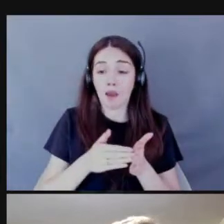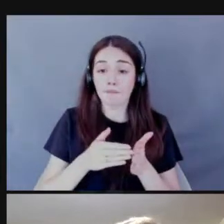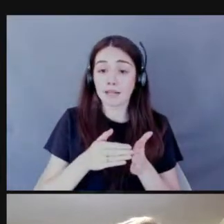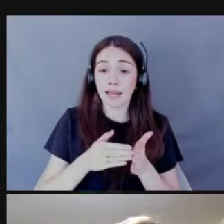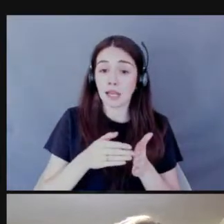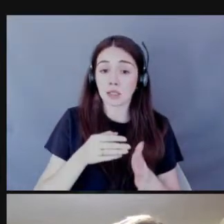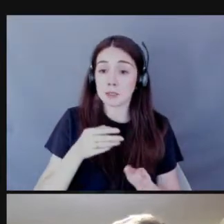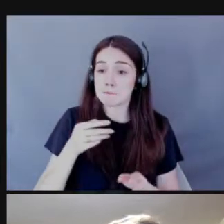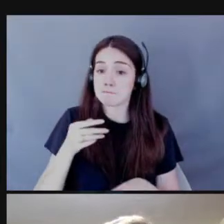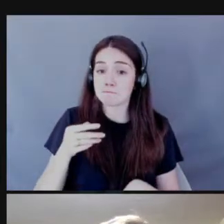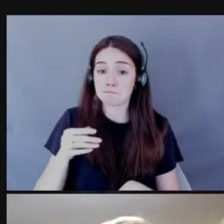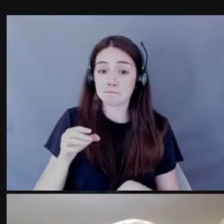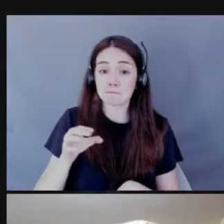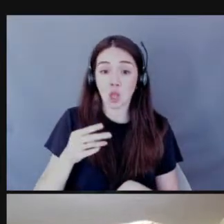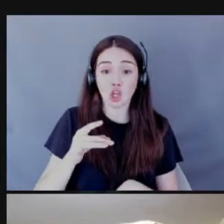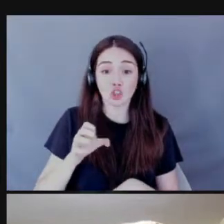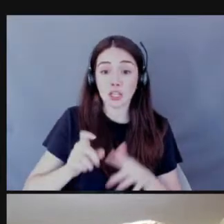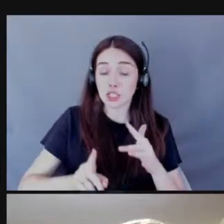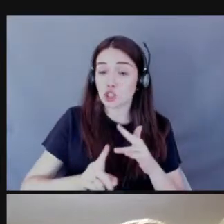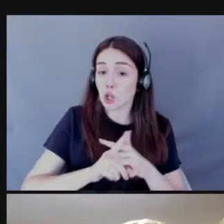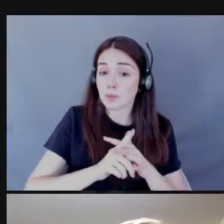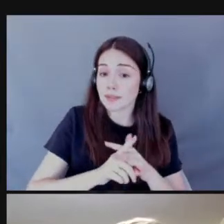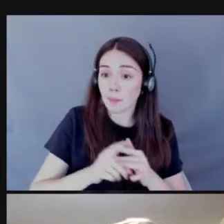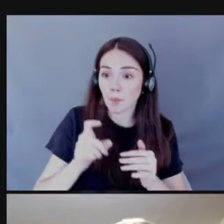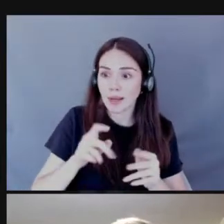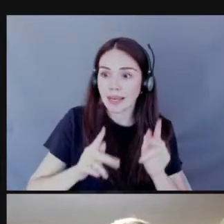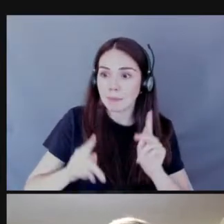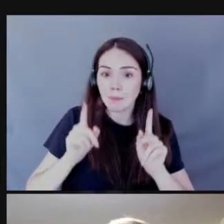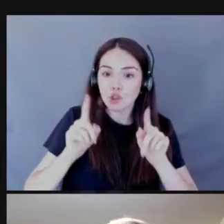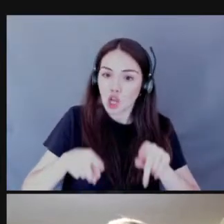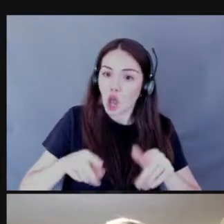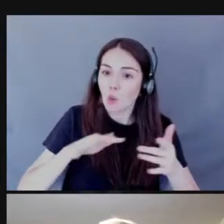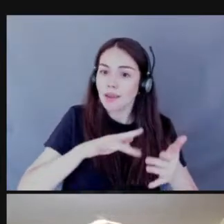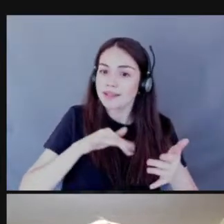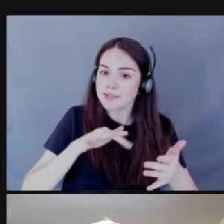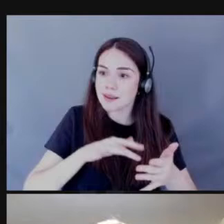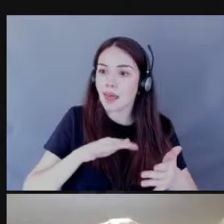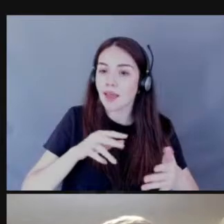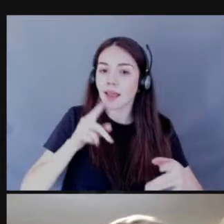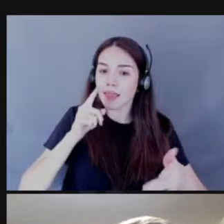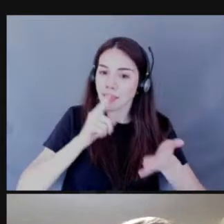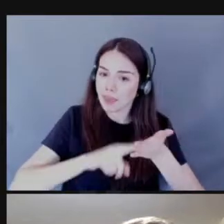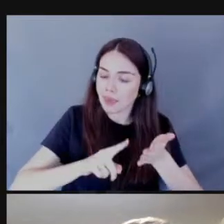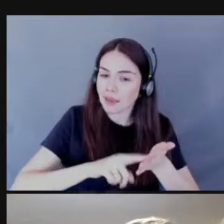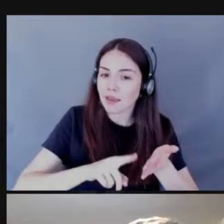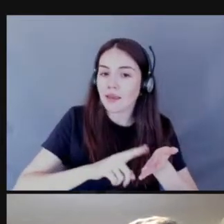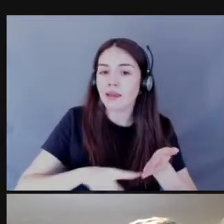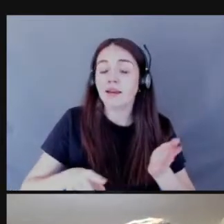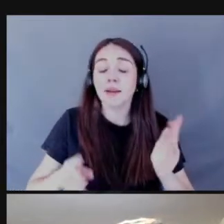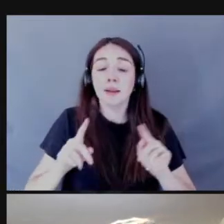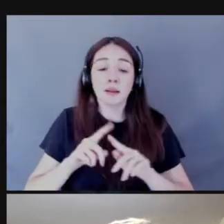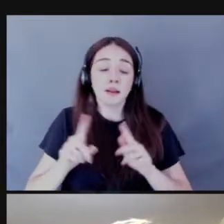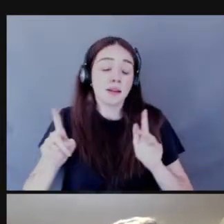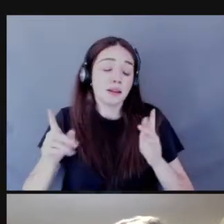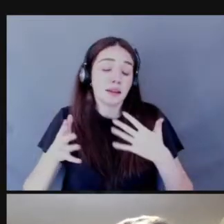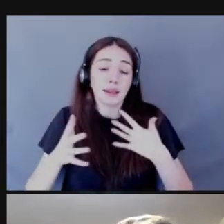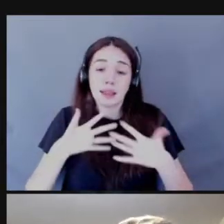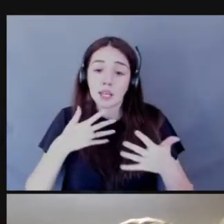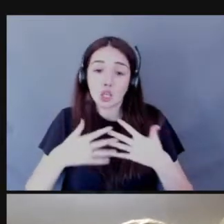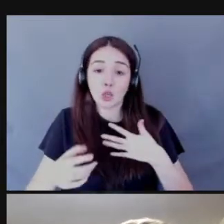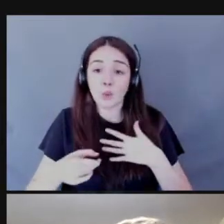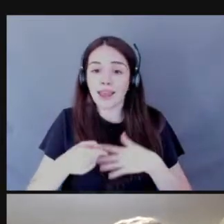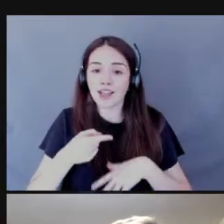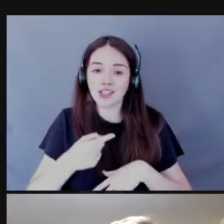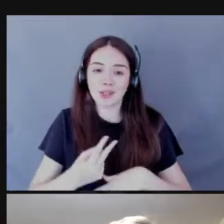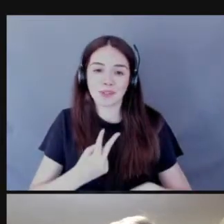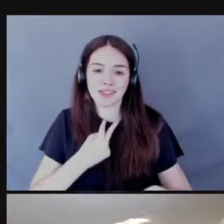get marine scientists out there and look at it. But at any rate, she sort of got stuck with